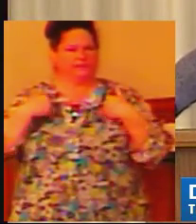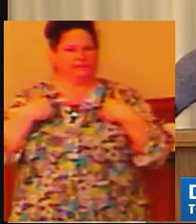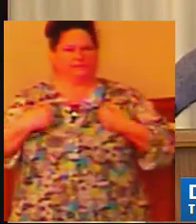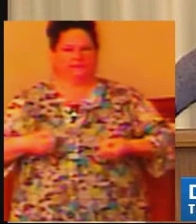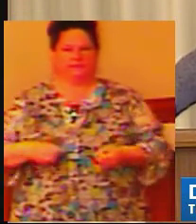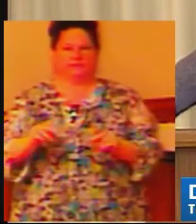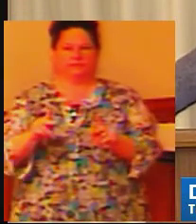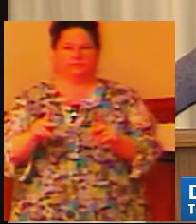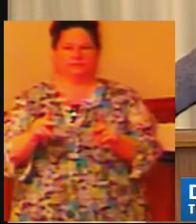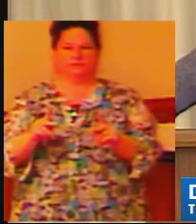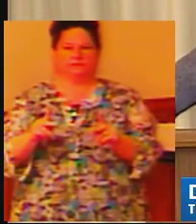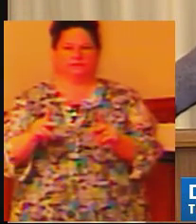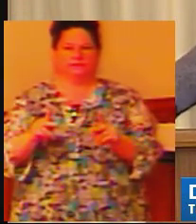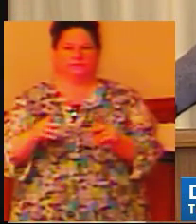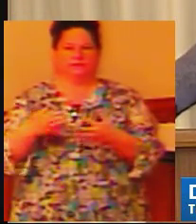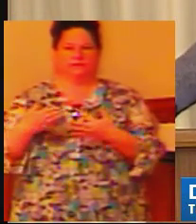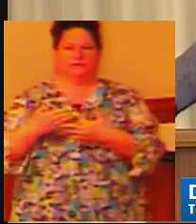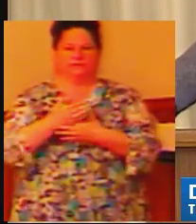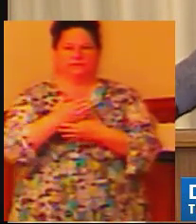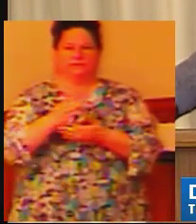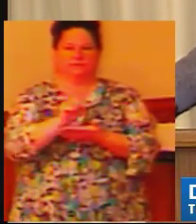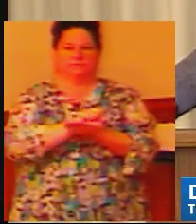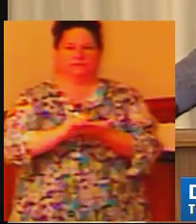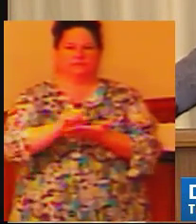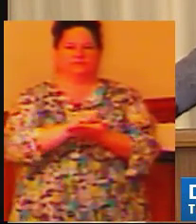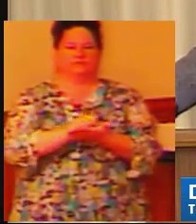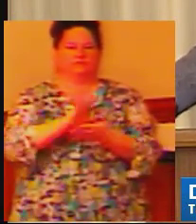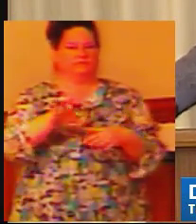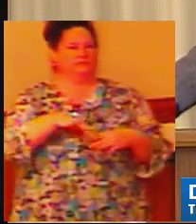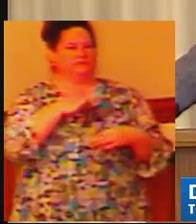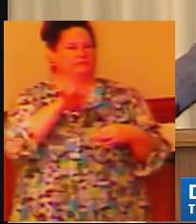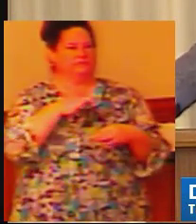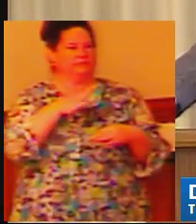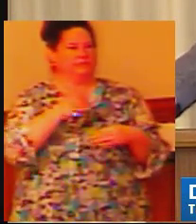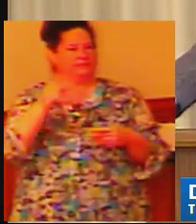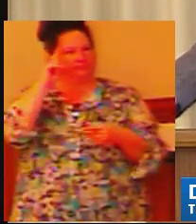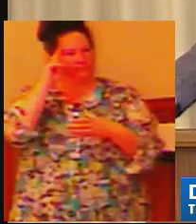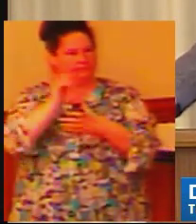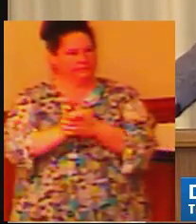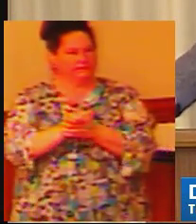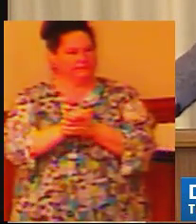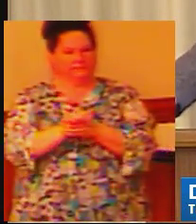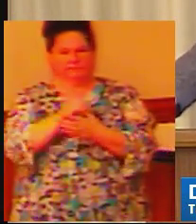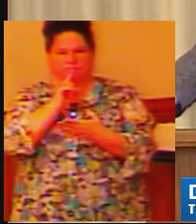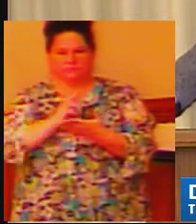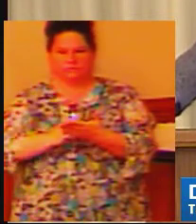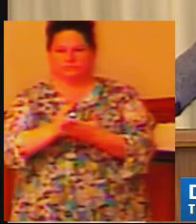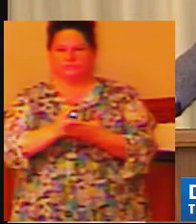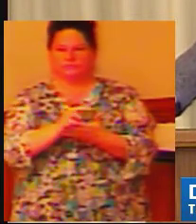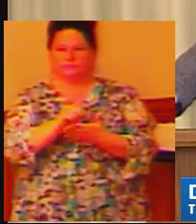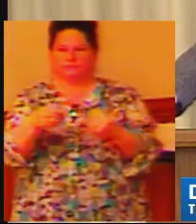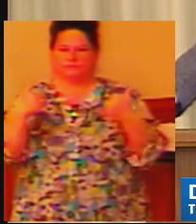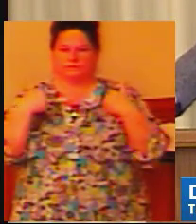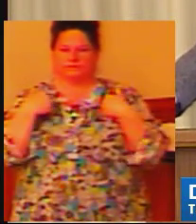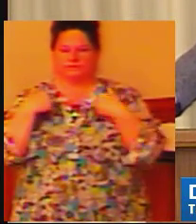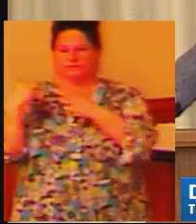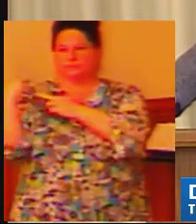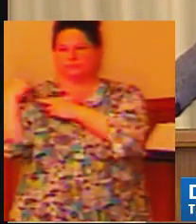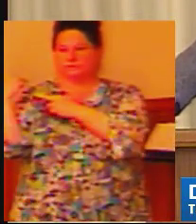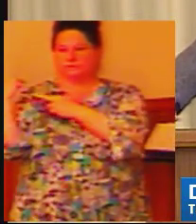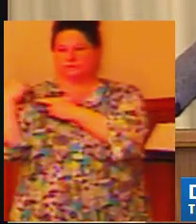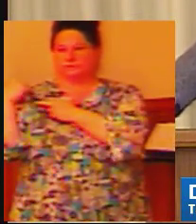opportunity. And through sanctification of the Spirit and belief of the truth, you do have a